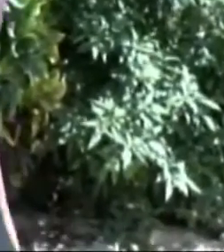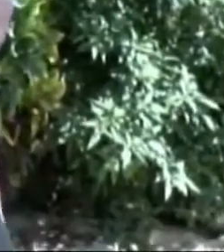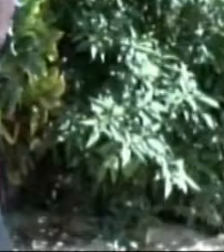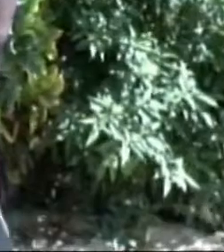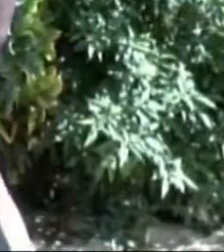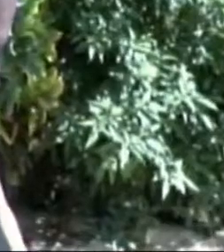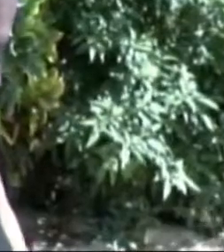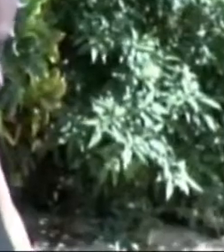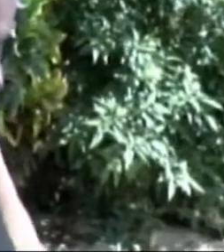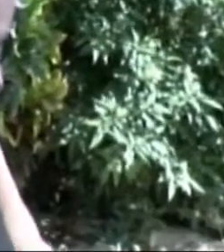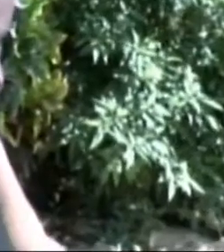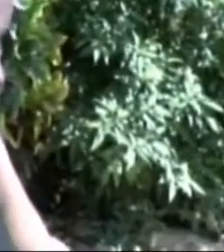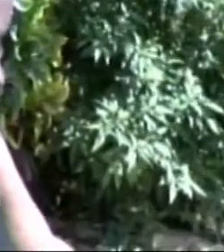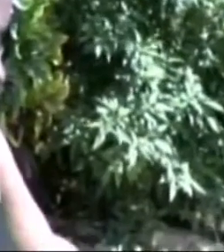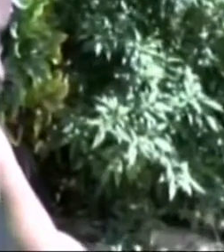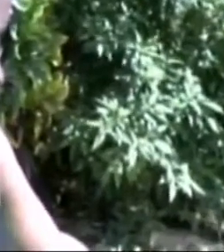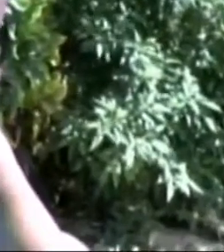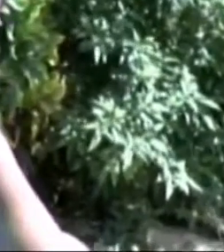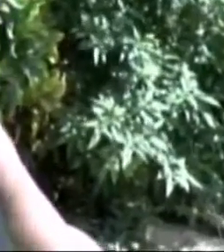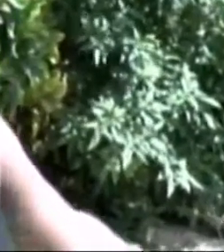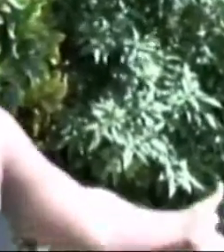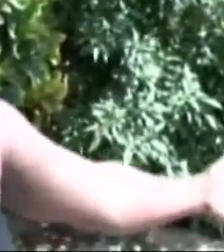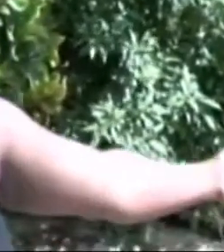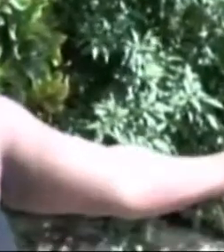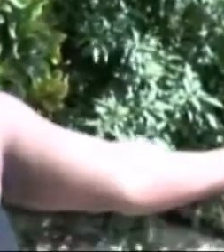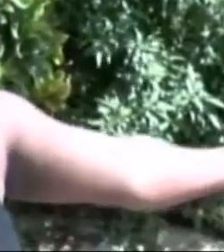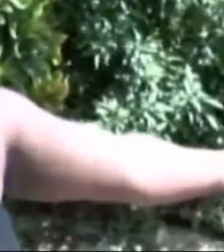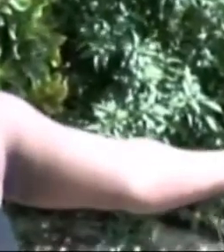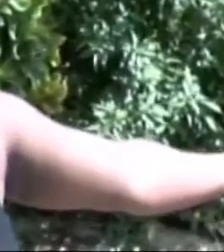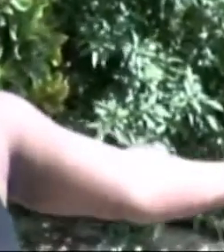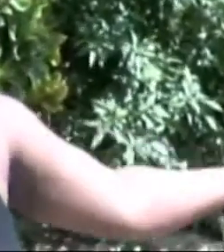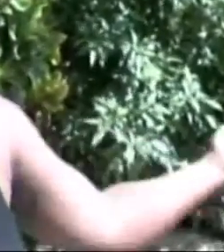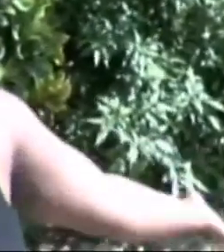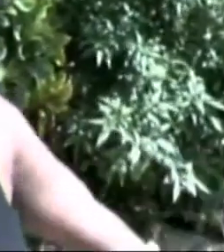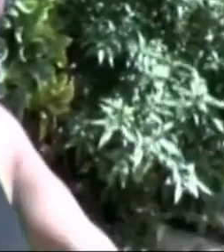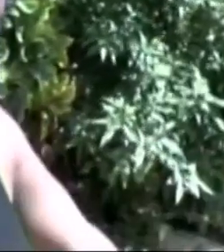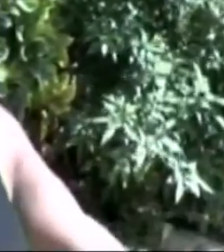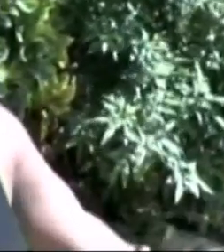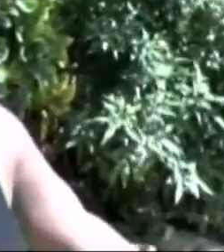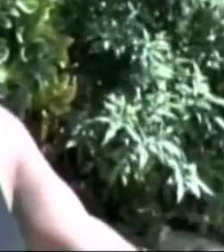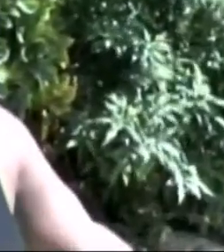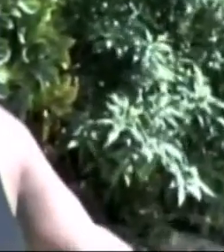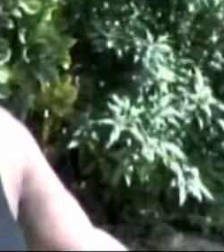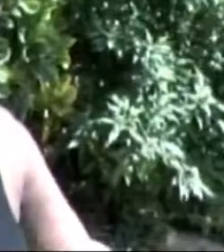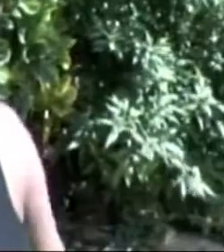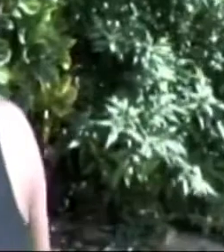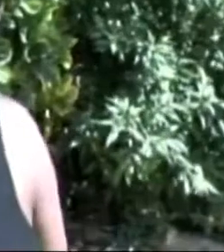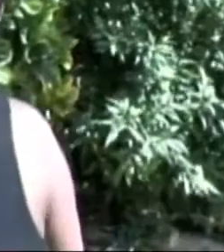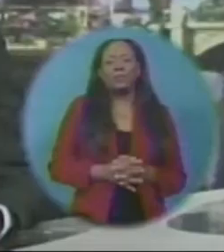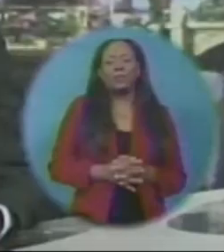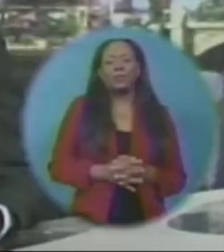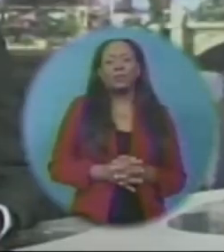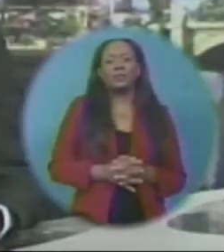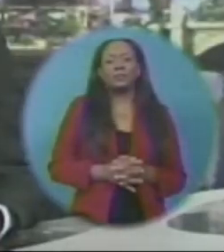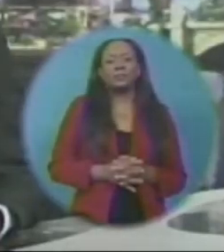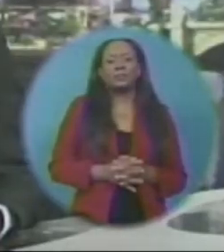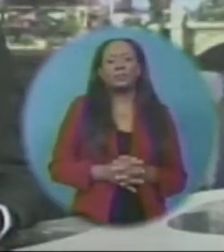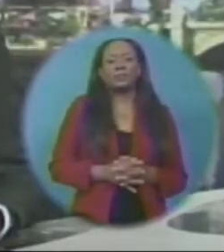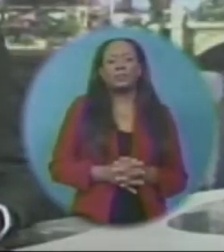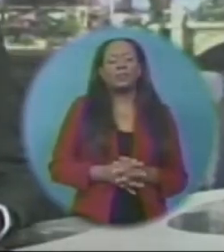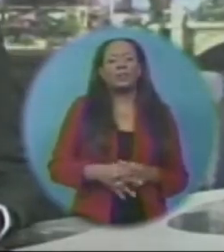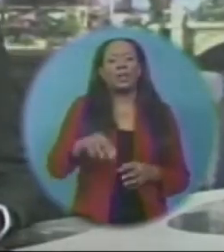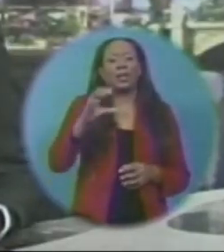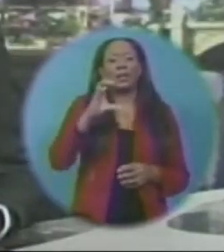along. Water here 4 years running every day, getting a big water bill. Nobody coming and fixing this leak.